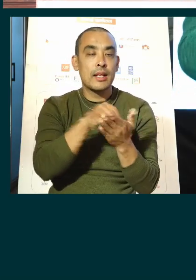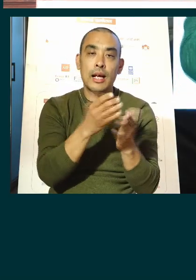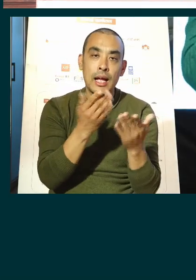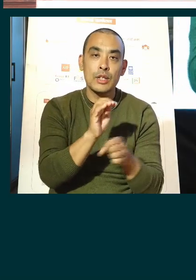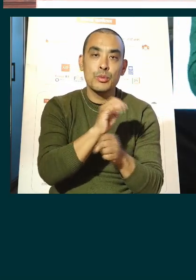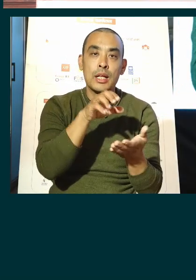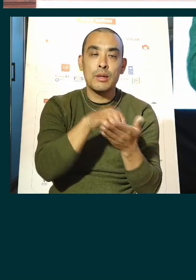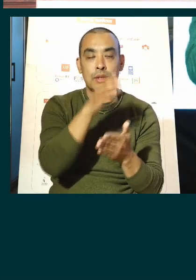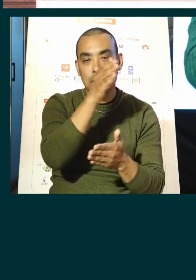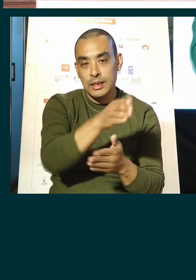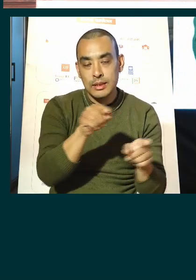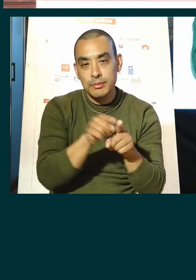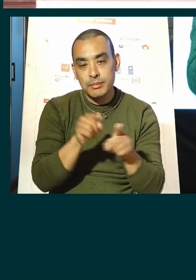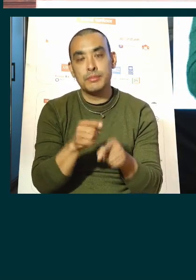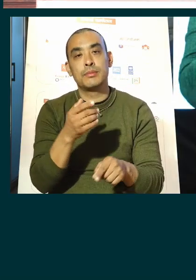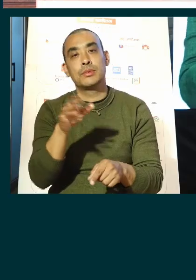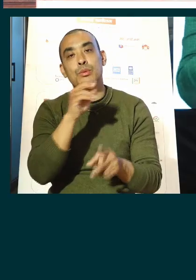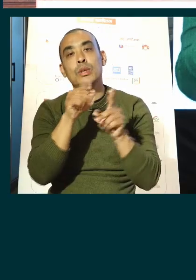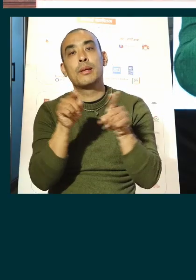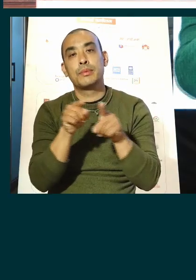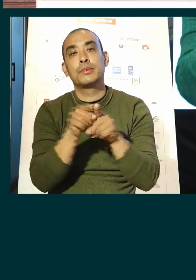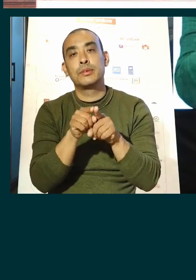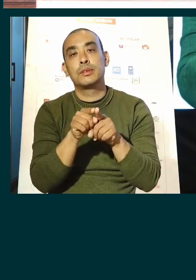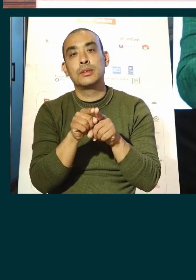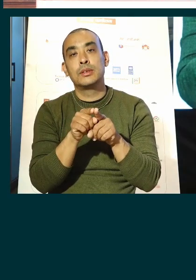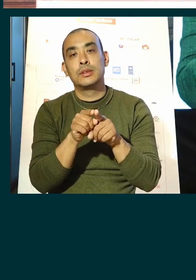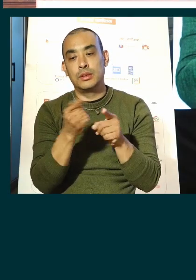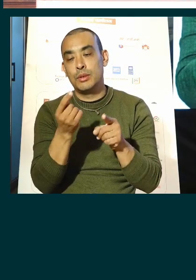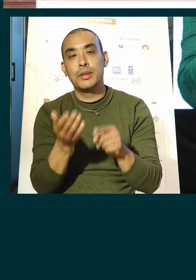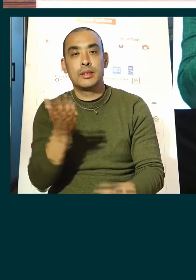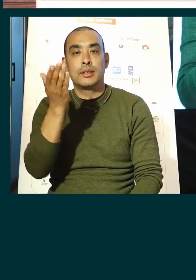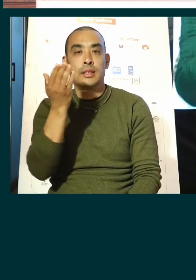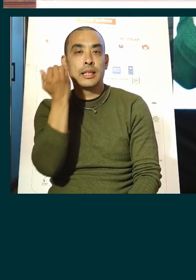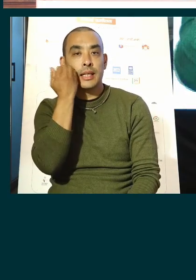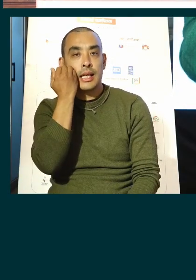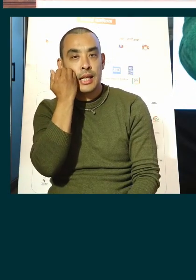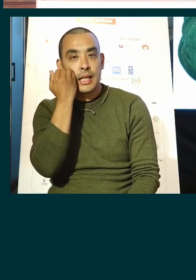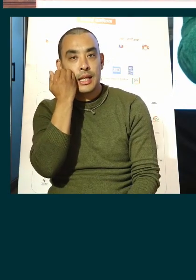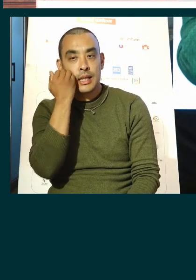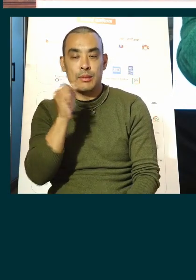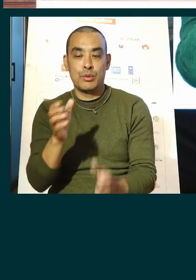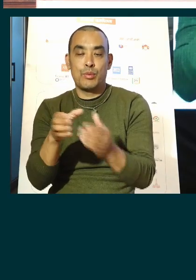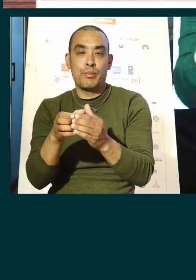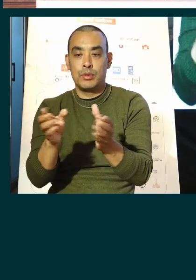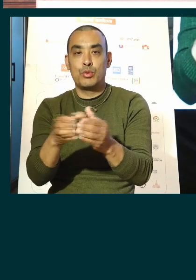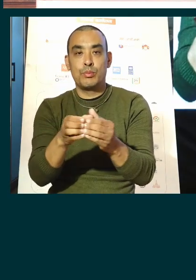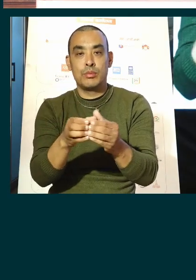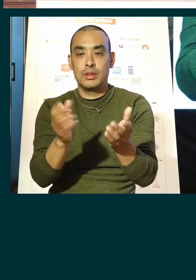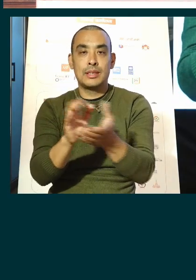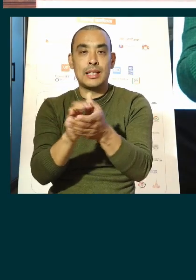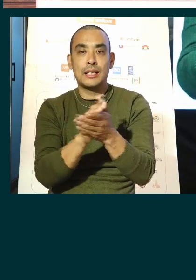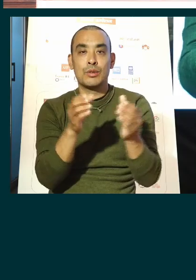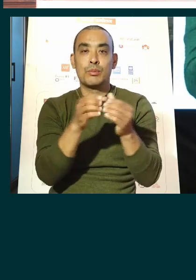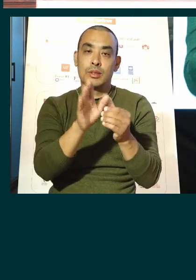outreach services for the menstruation. This all have gone up. The boys have also The peer network group has also created